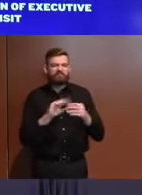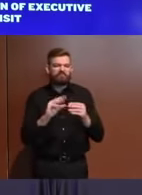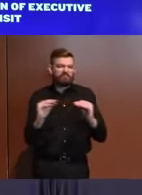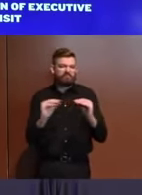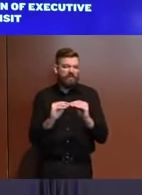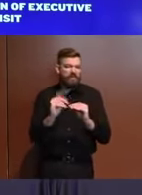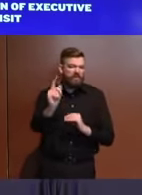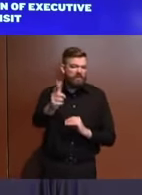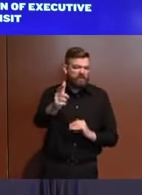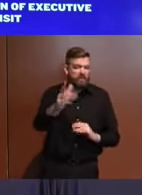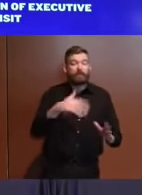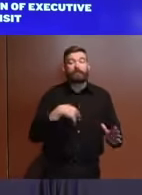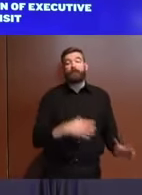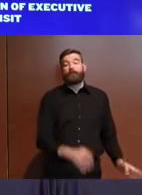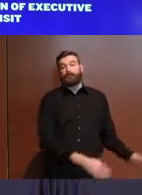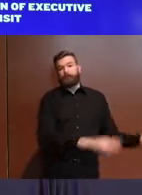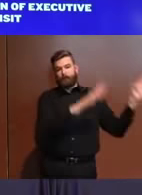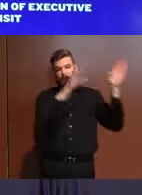just quick highlights here.